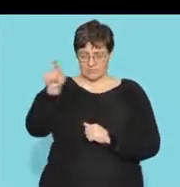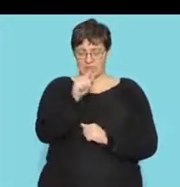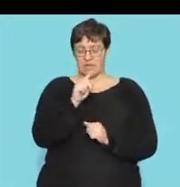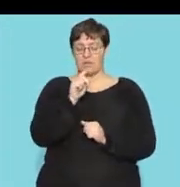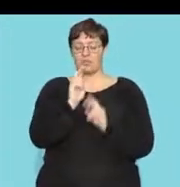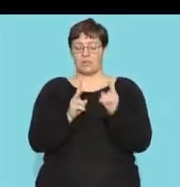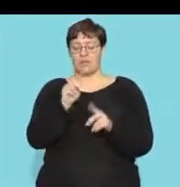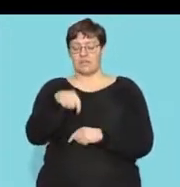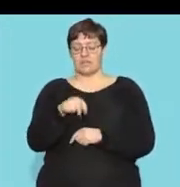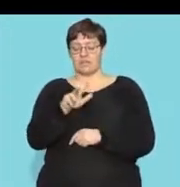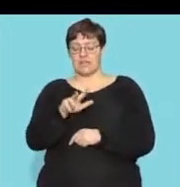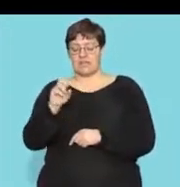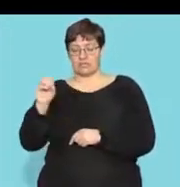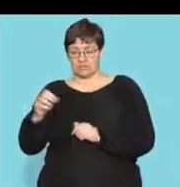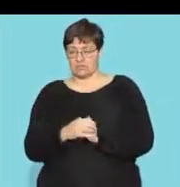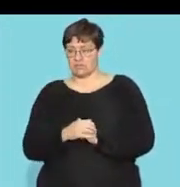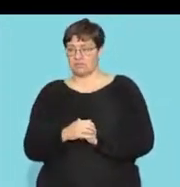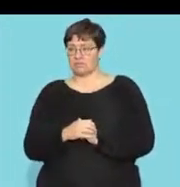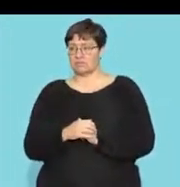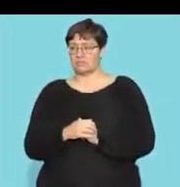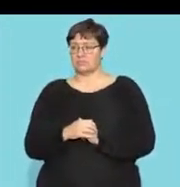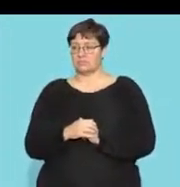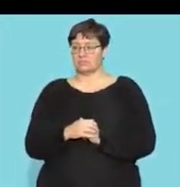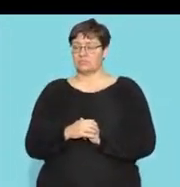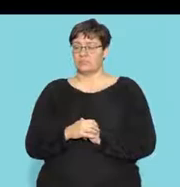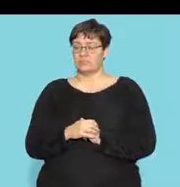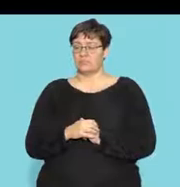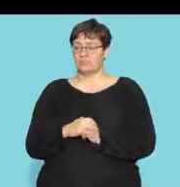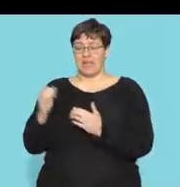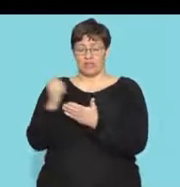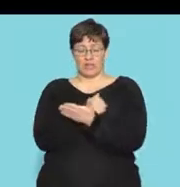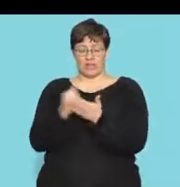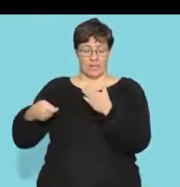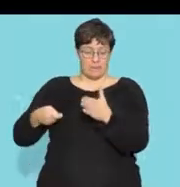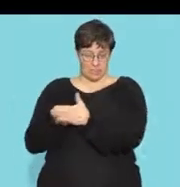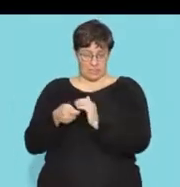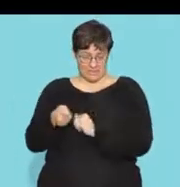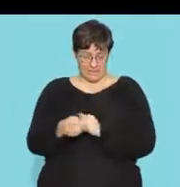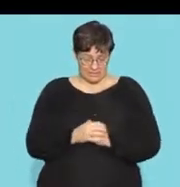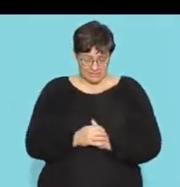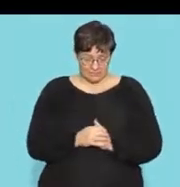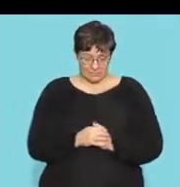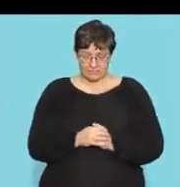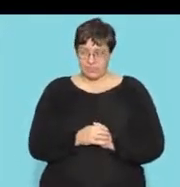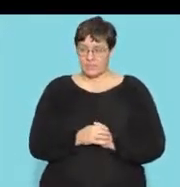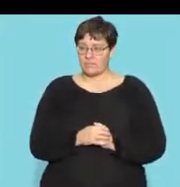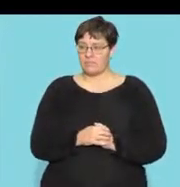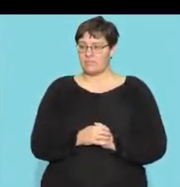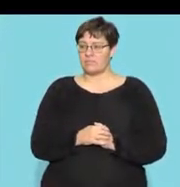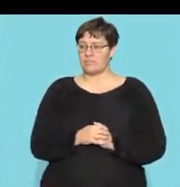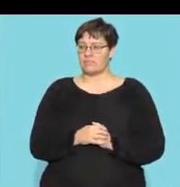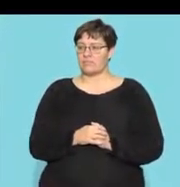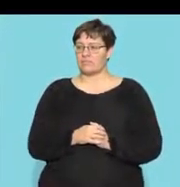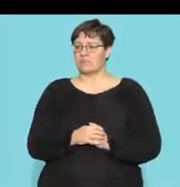plus 12,800. Let's mark that as the credit plastic bags that we bought, right? What else